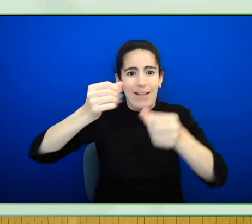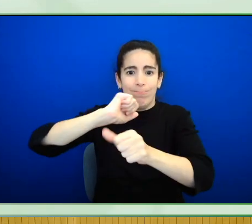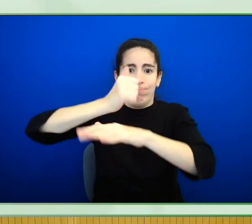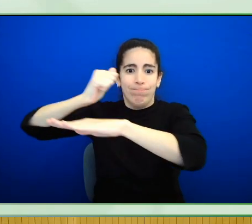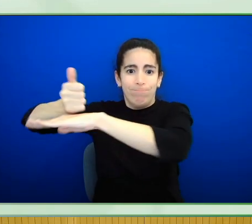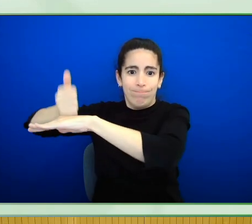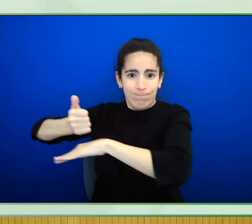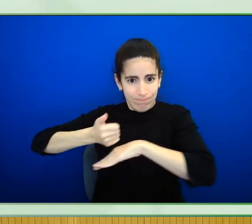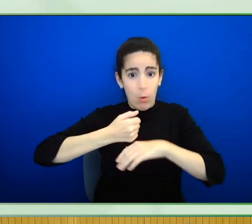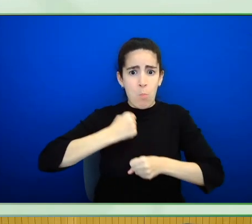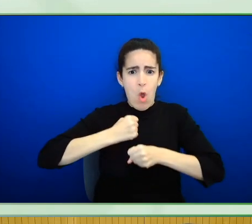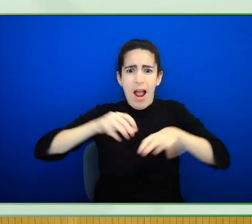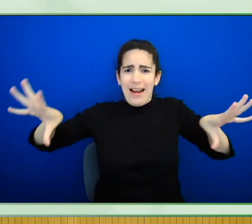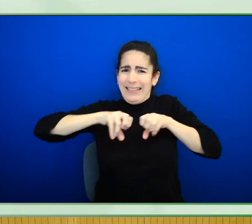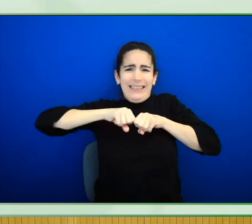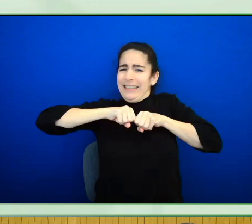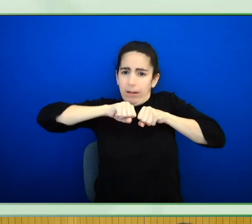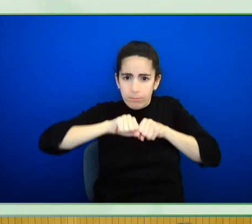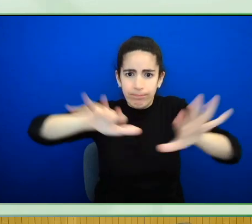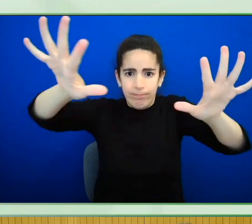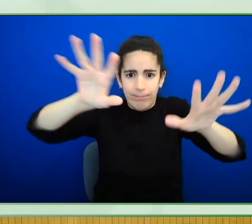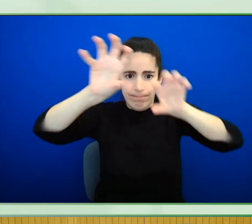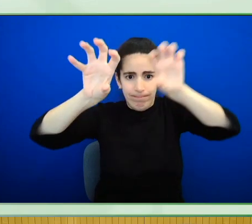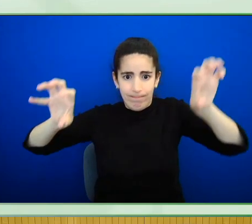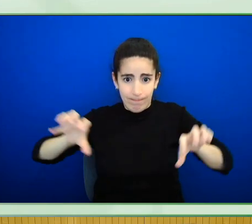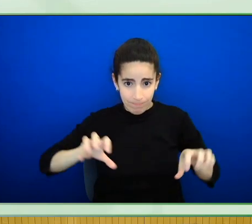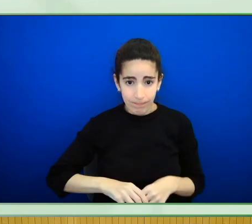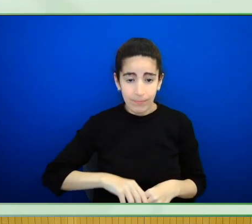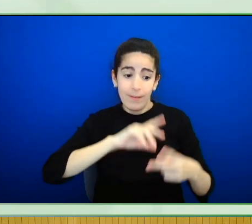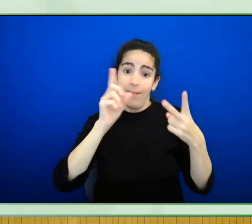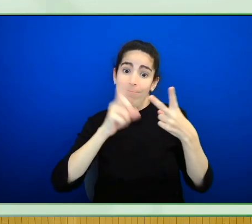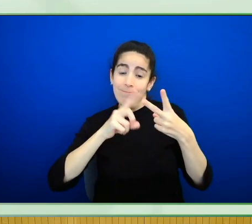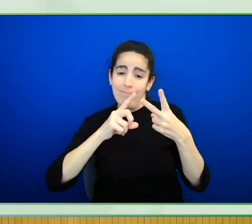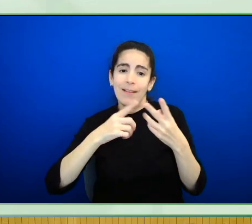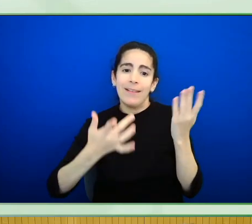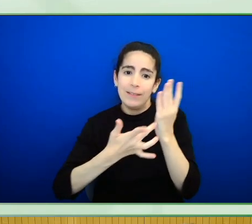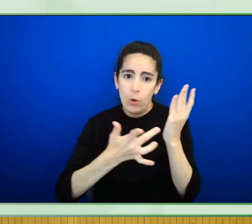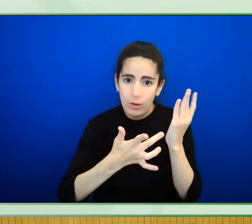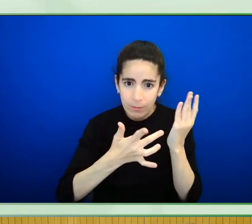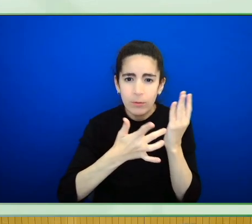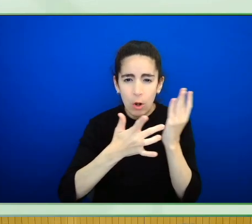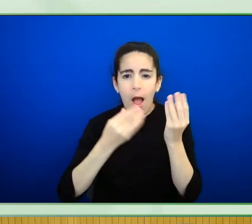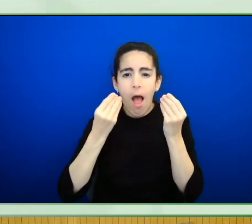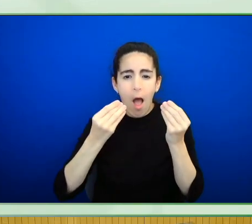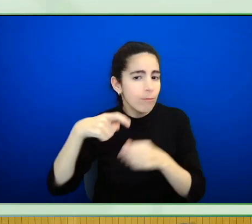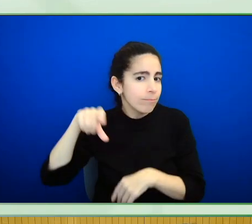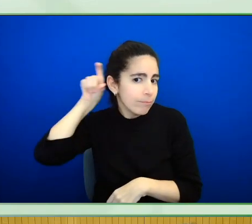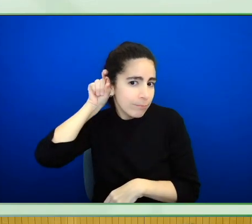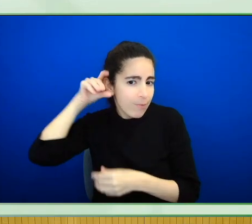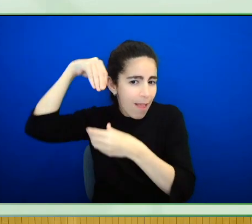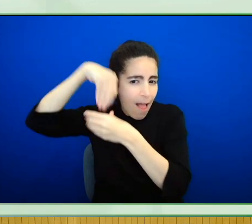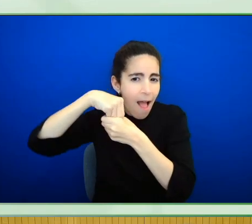the third strategy is the teleaudiology. Exactly what we are doing now is to fit and make